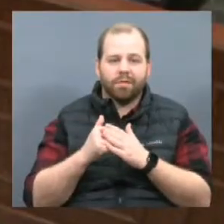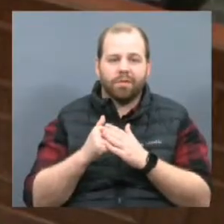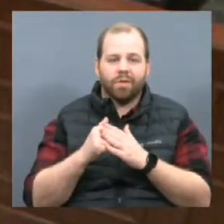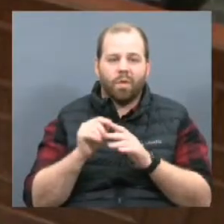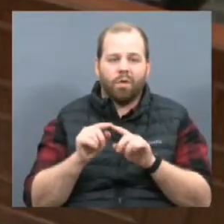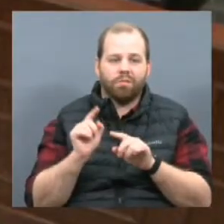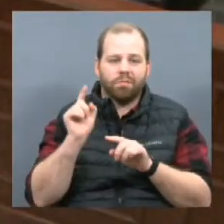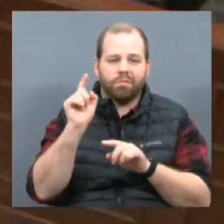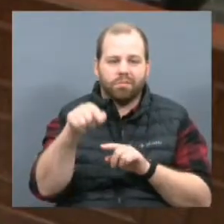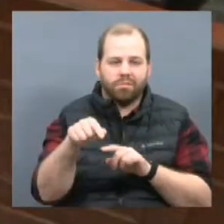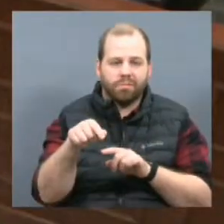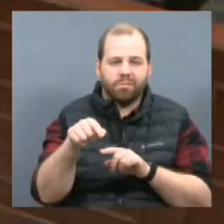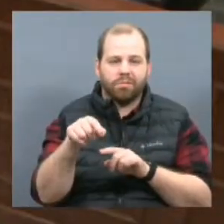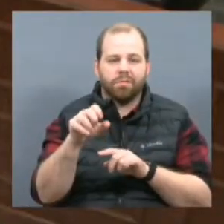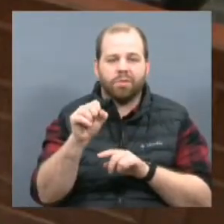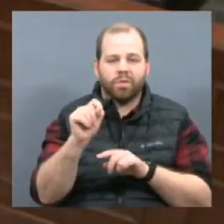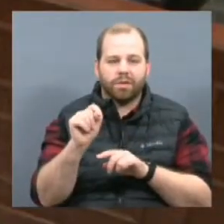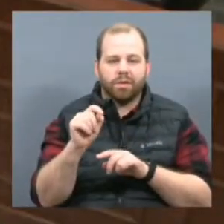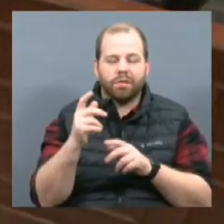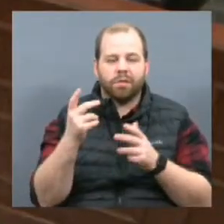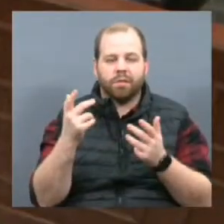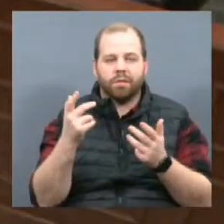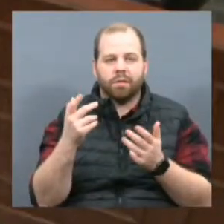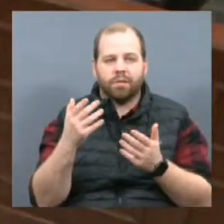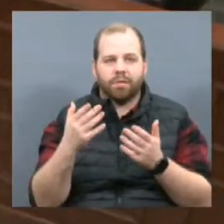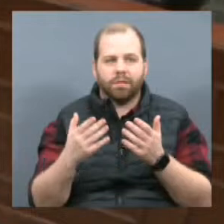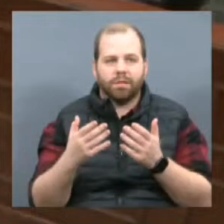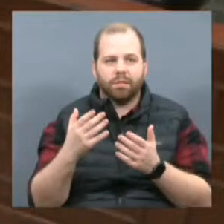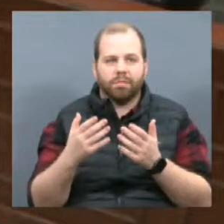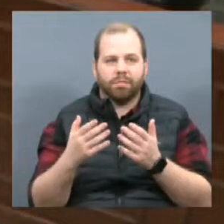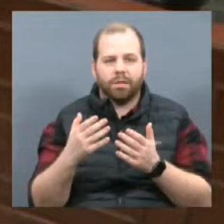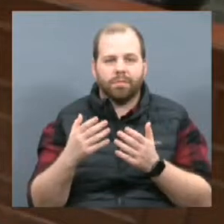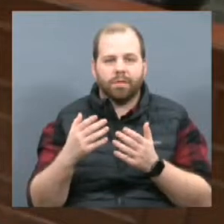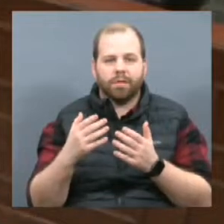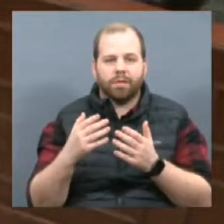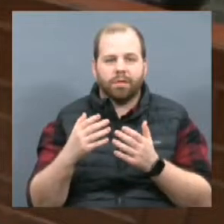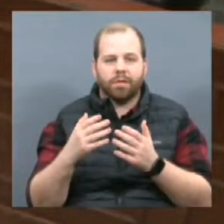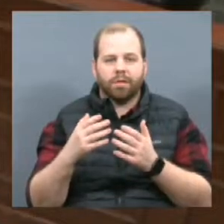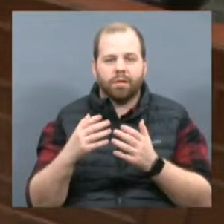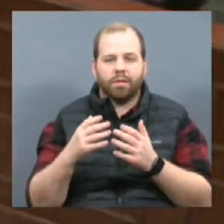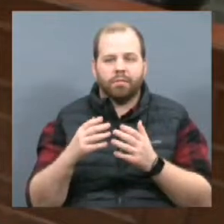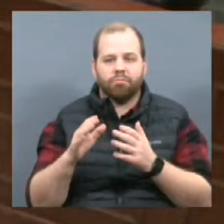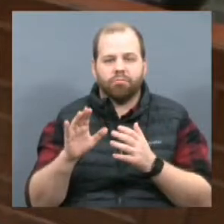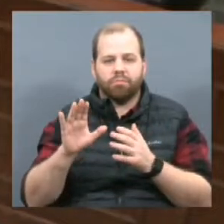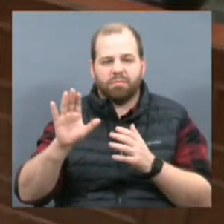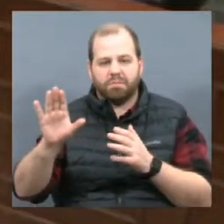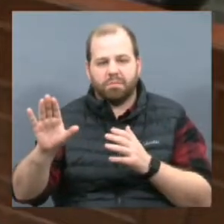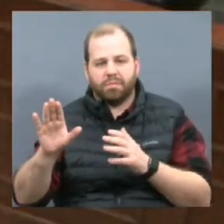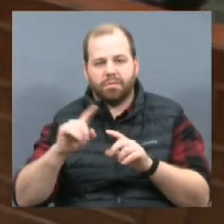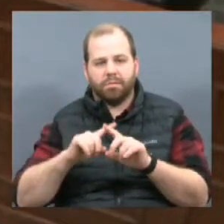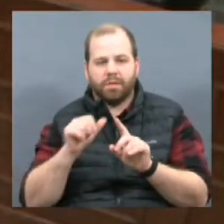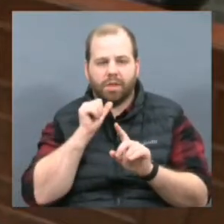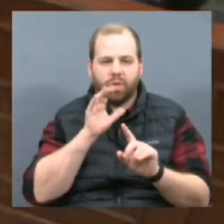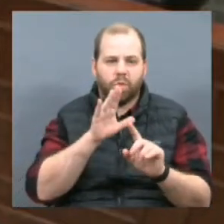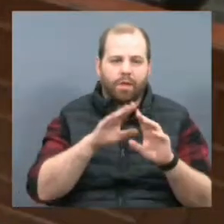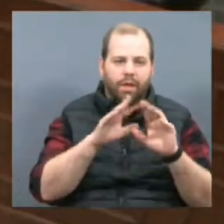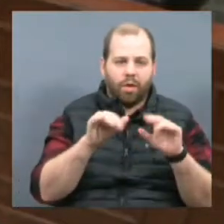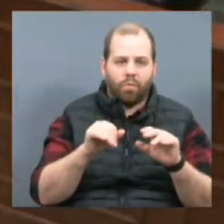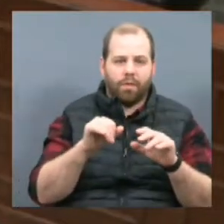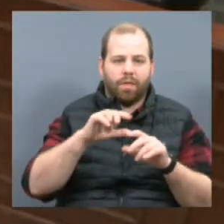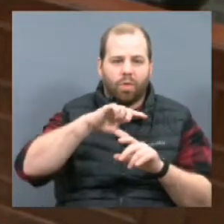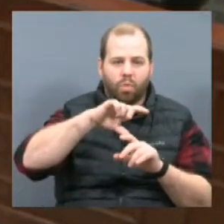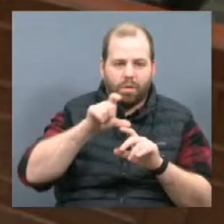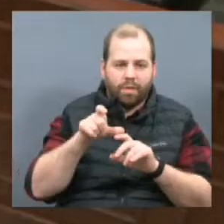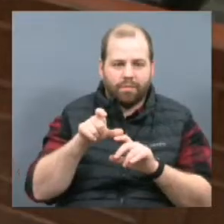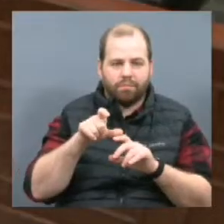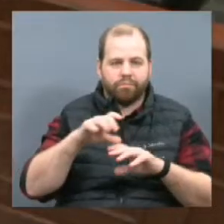across the street, sometime it may have hit Mr. Barton, but it didn't hit your actually house. You know, once they go the radius, and